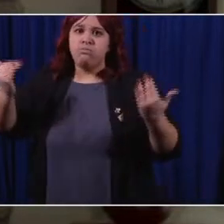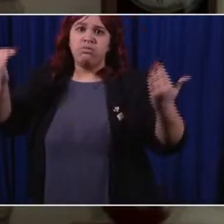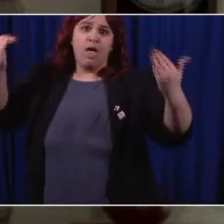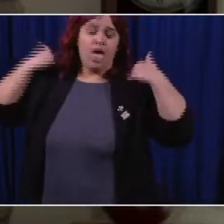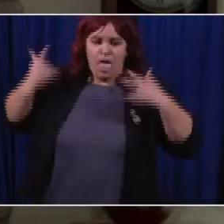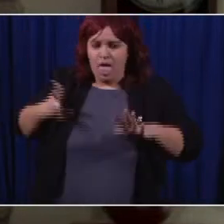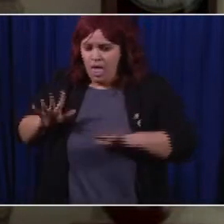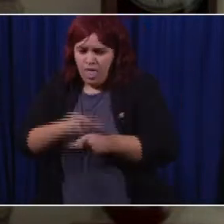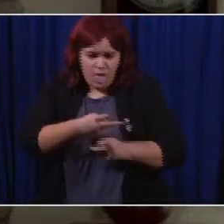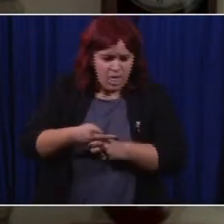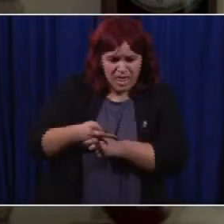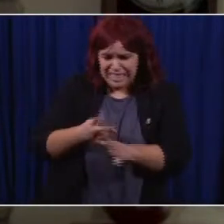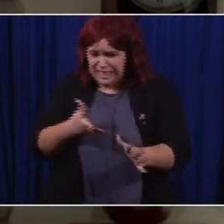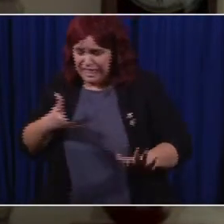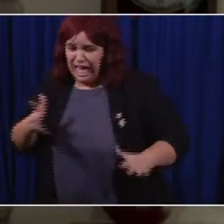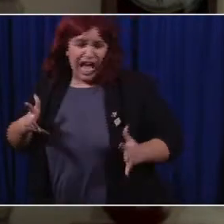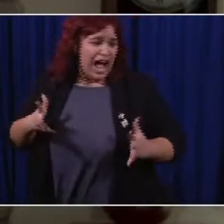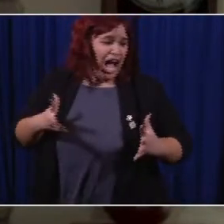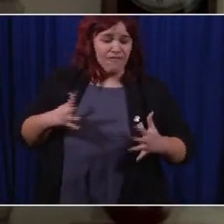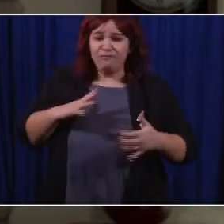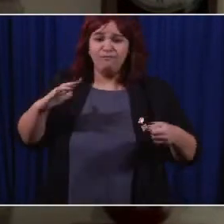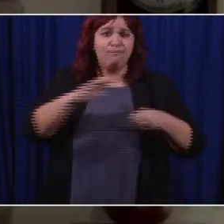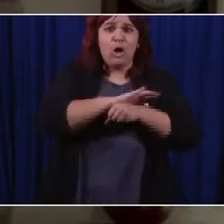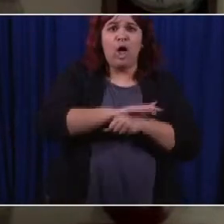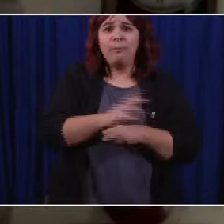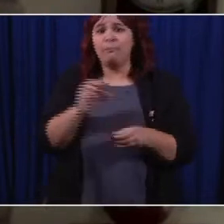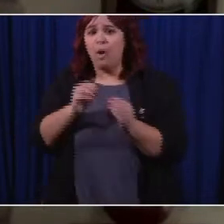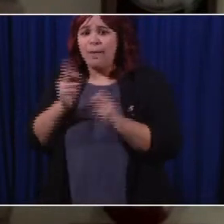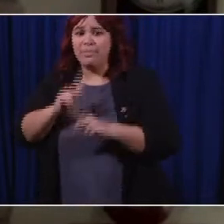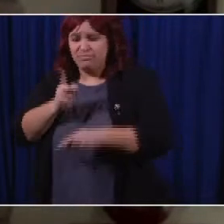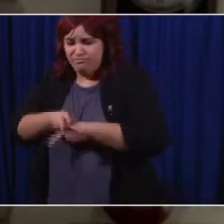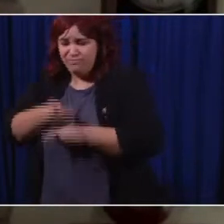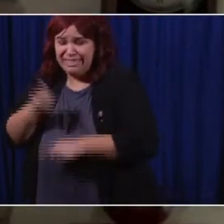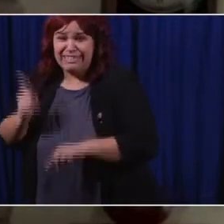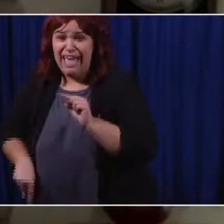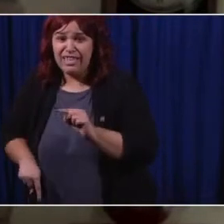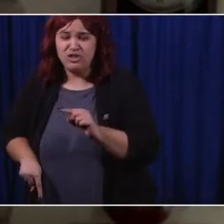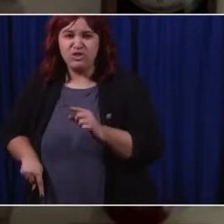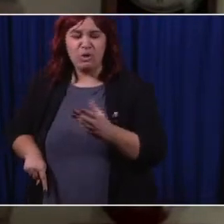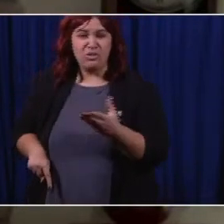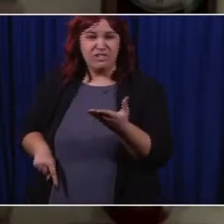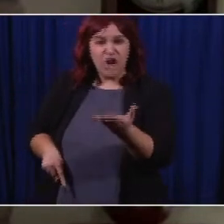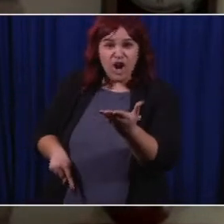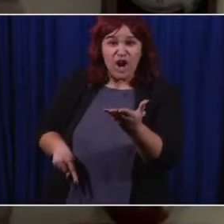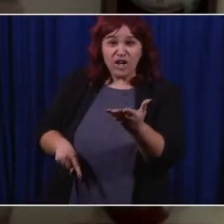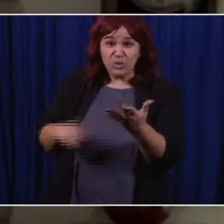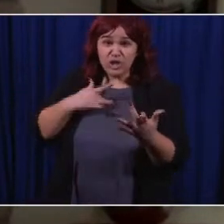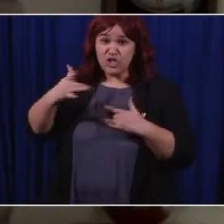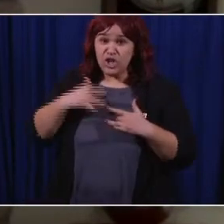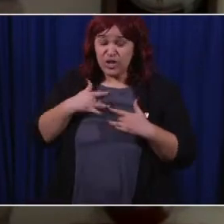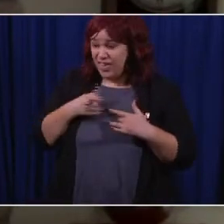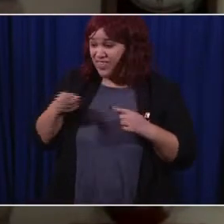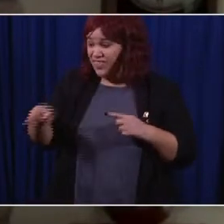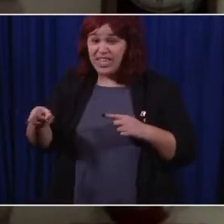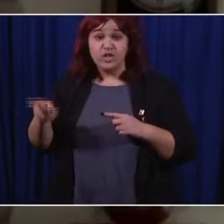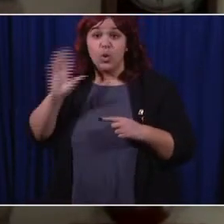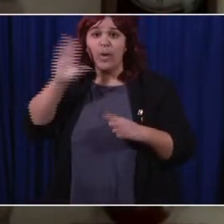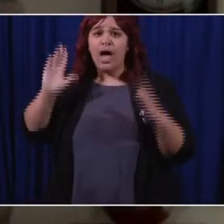ill probably the most? Well, I'll take a shot at it first, and then I'll turn it over to the doctor.